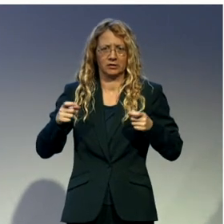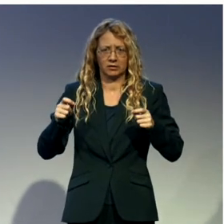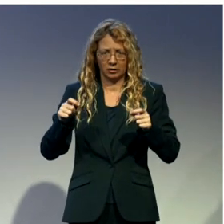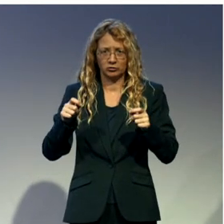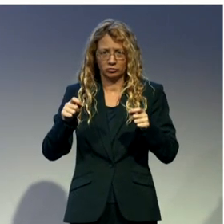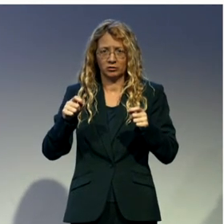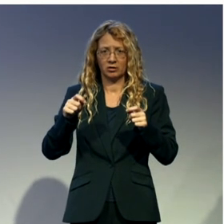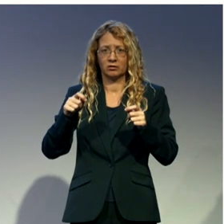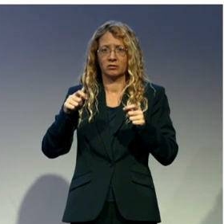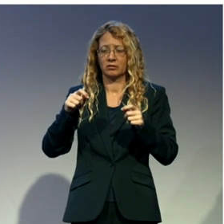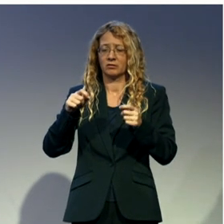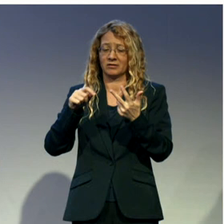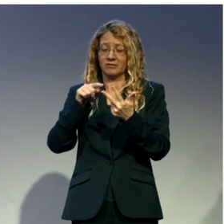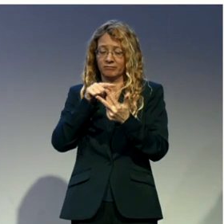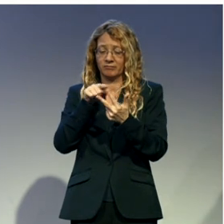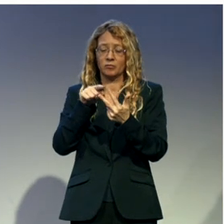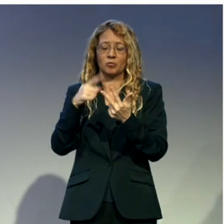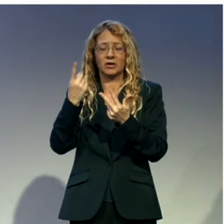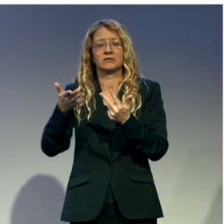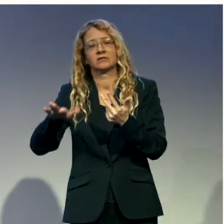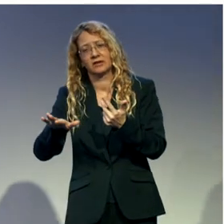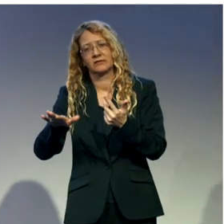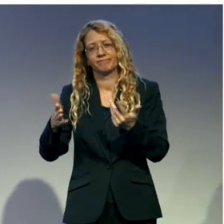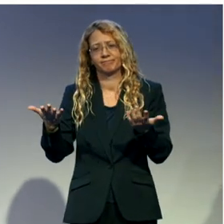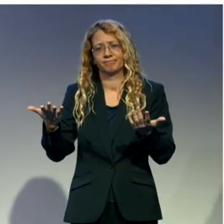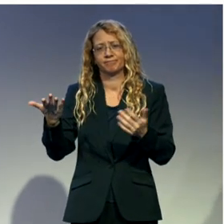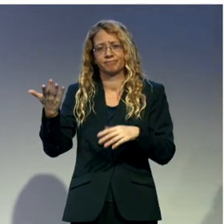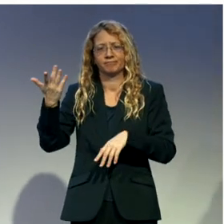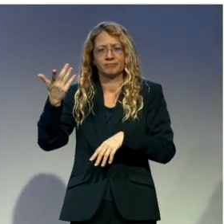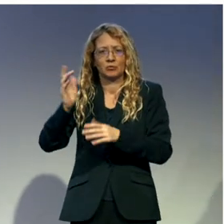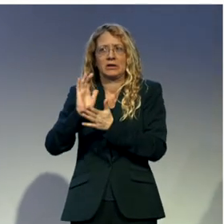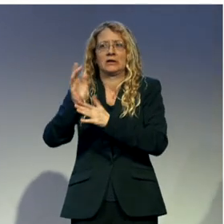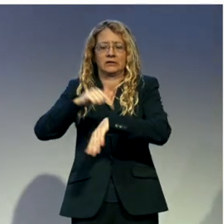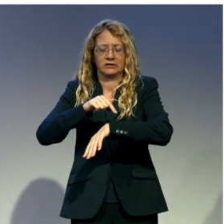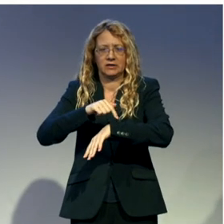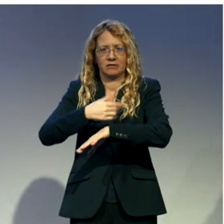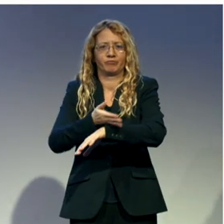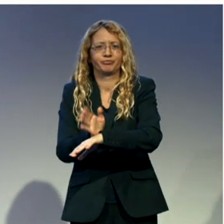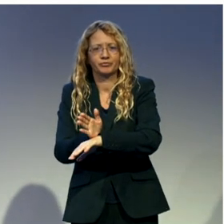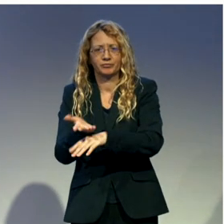late to the doctors is lack of awareness and screening.